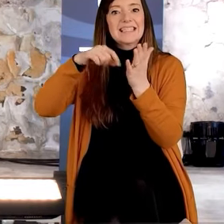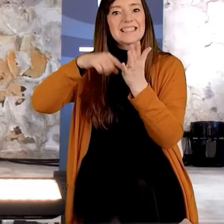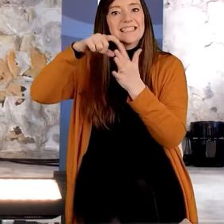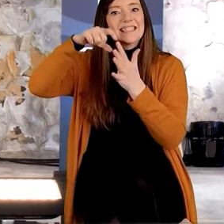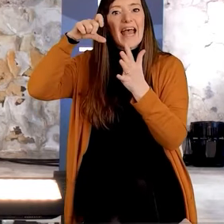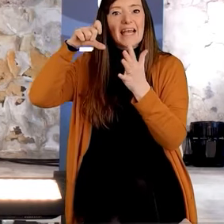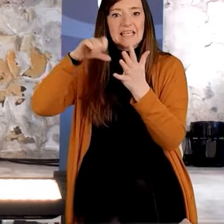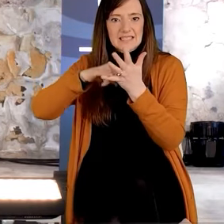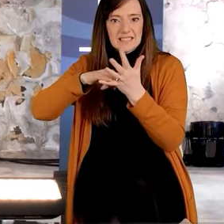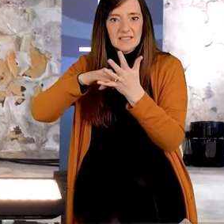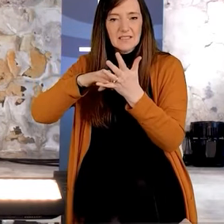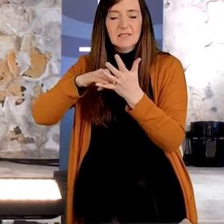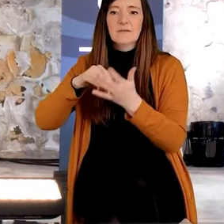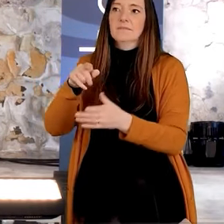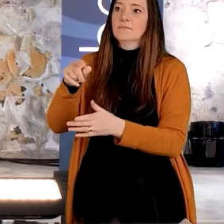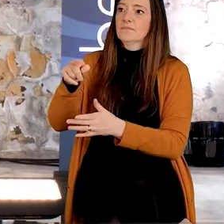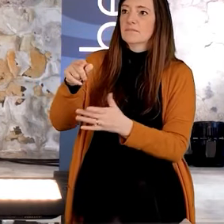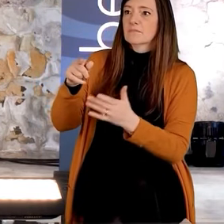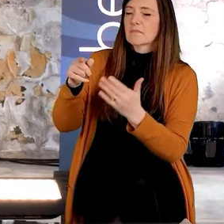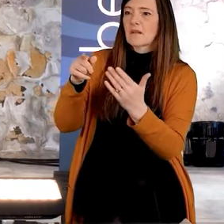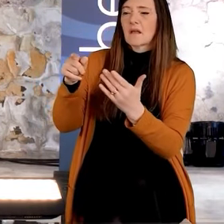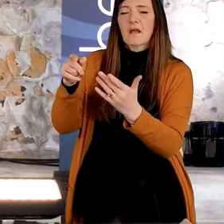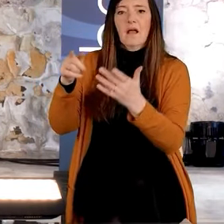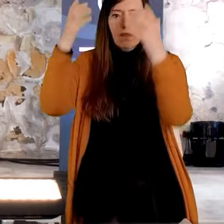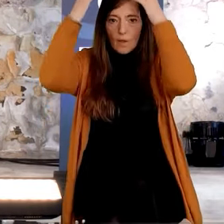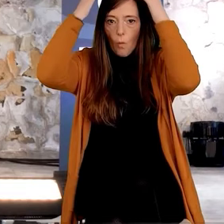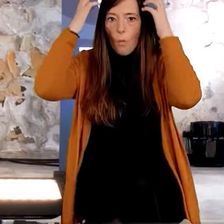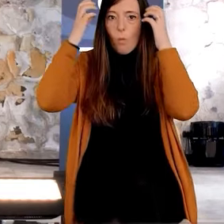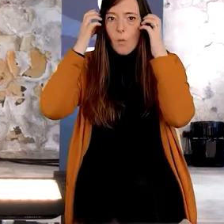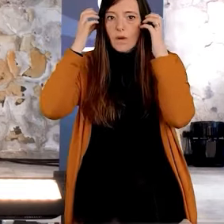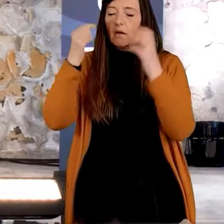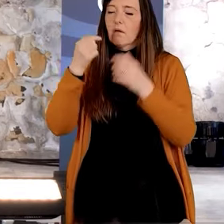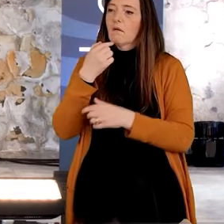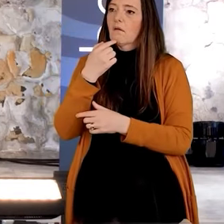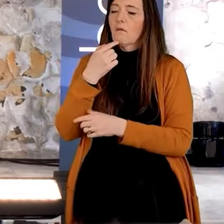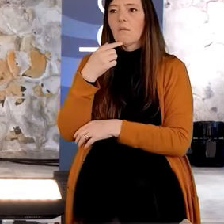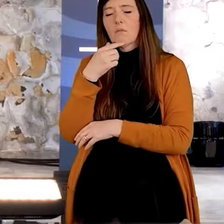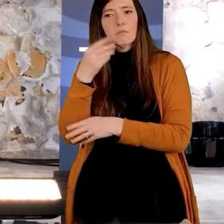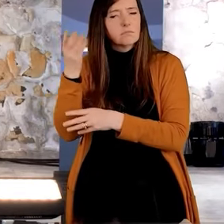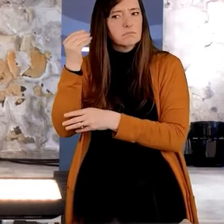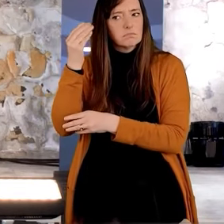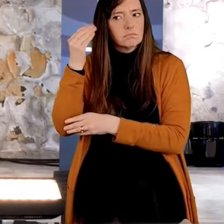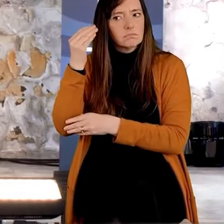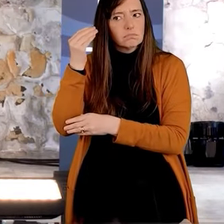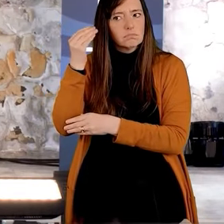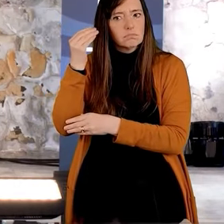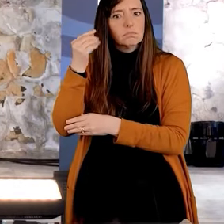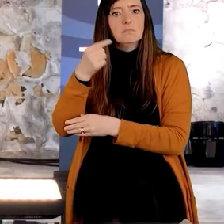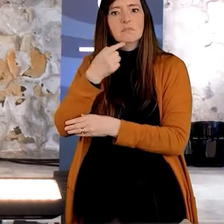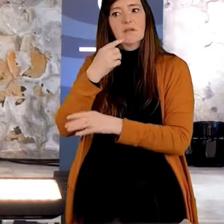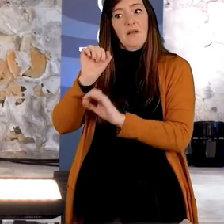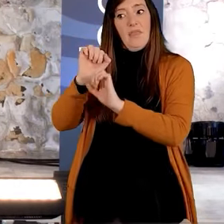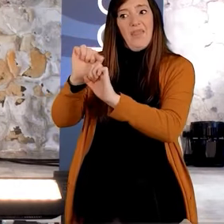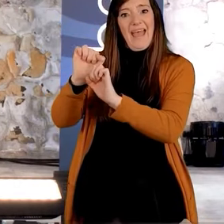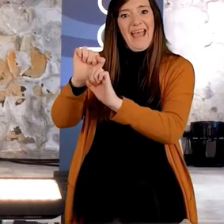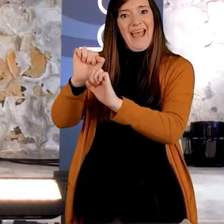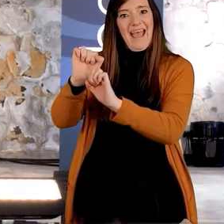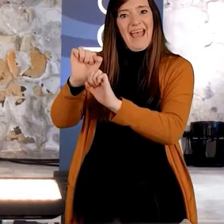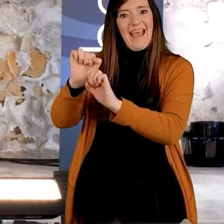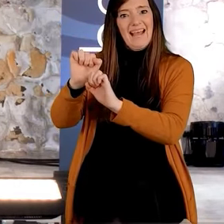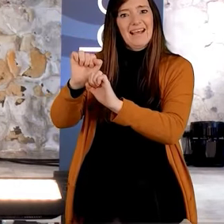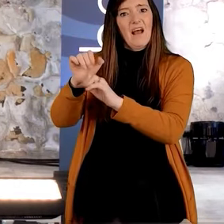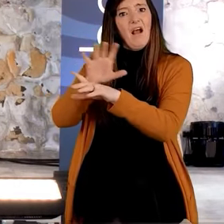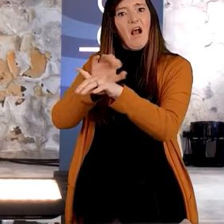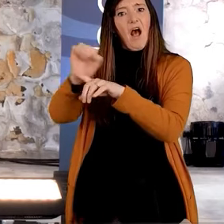audio guide, the director of the museum was lamenting that a sophisticated Native American civilization was destroyed by the